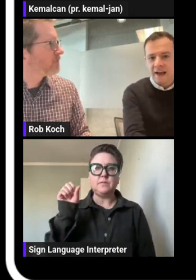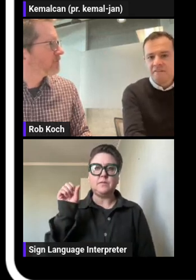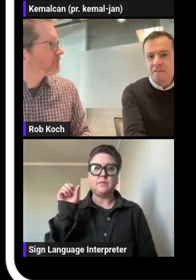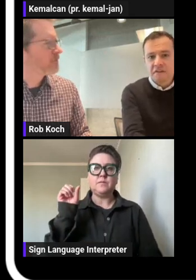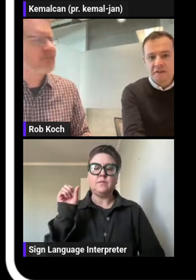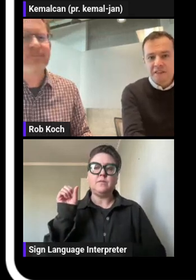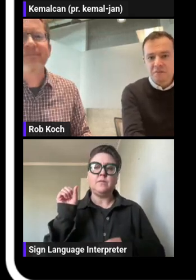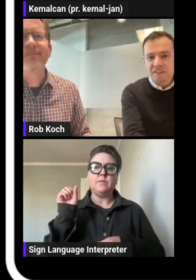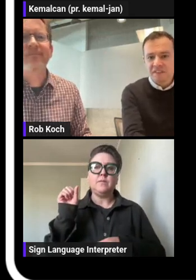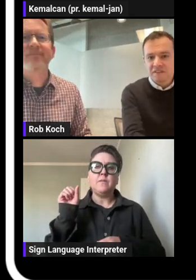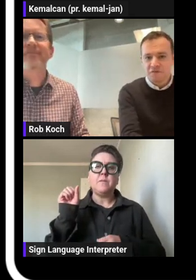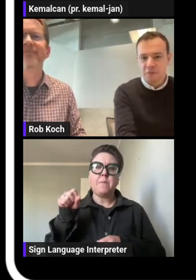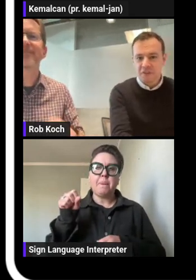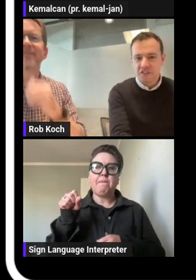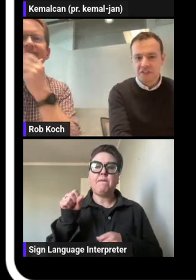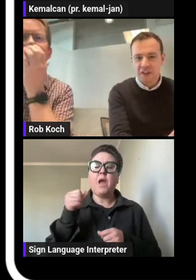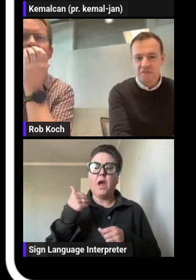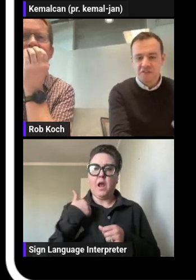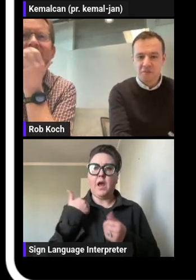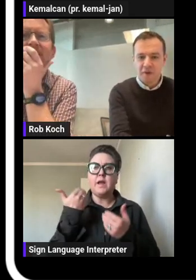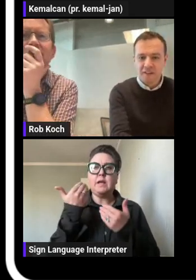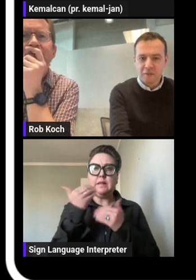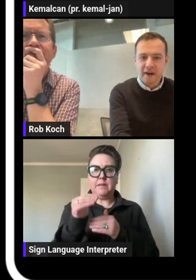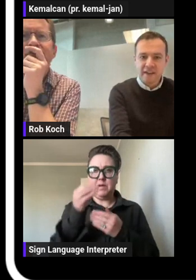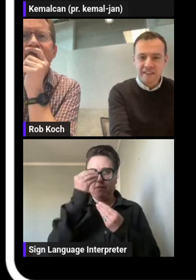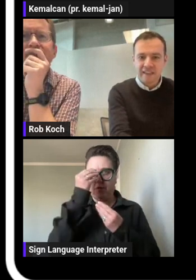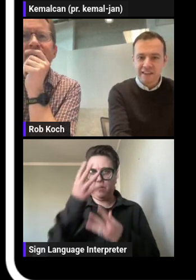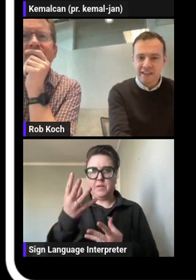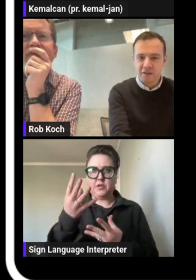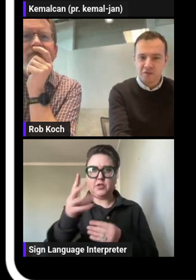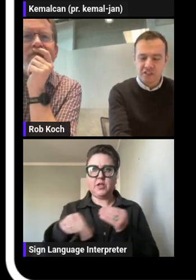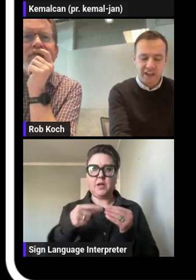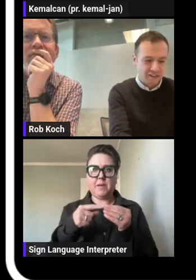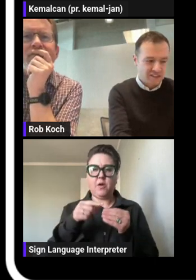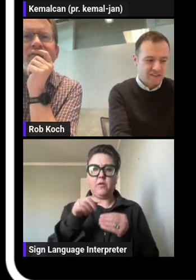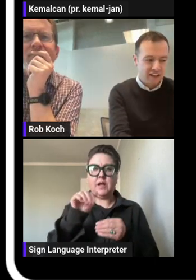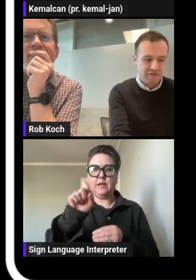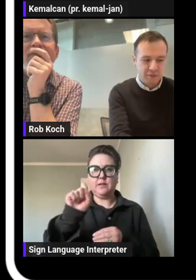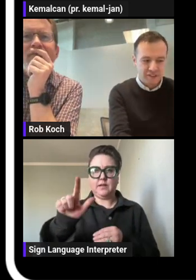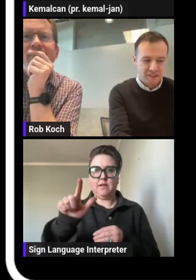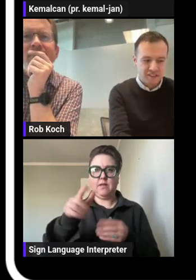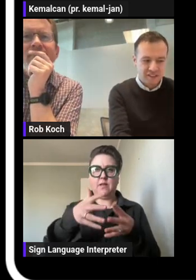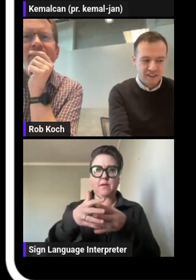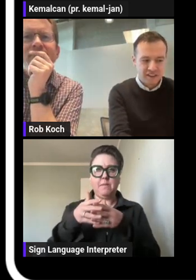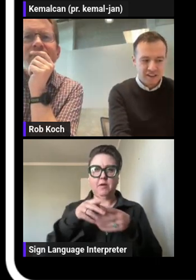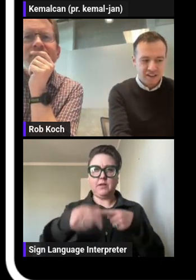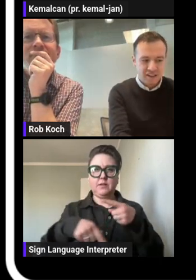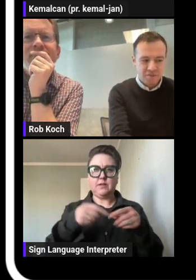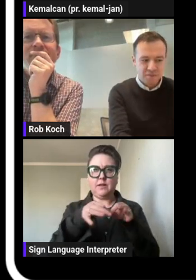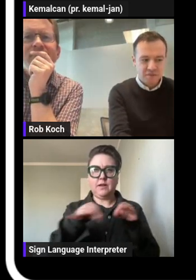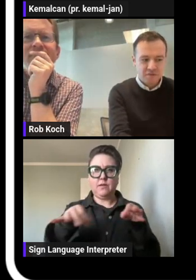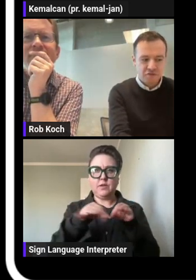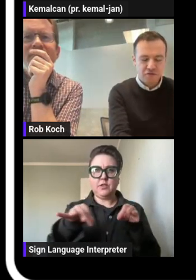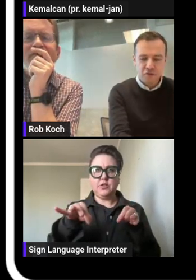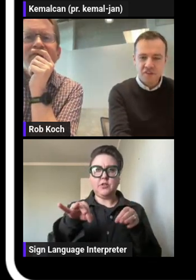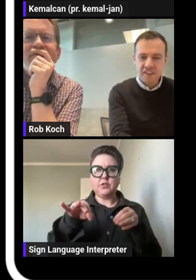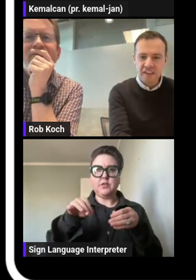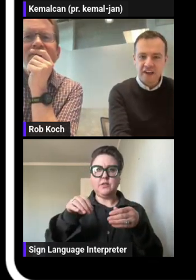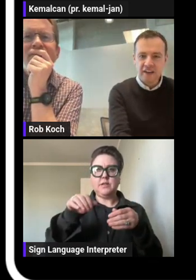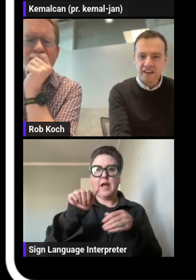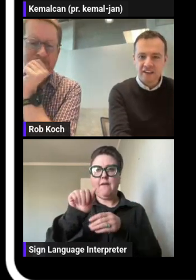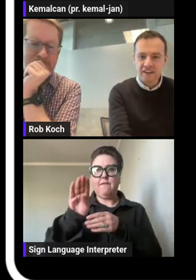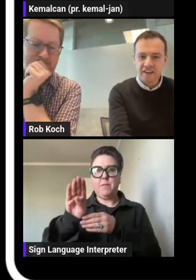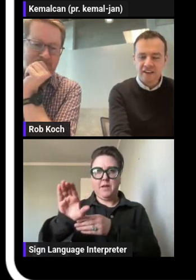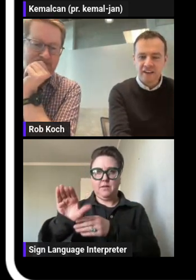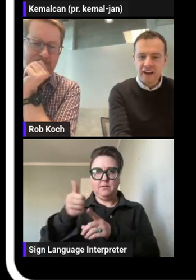I did have a very limited knowledge about American Sign Language letters, alphabets. First